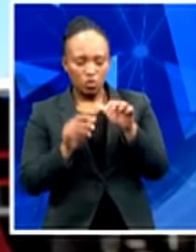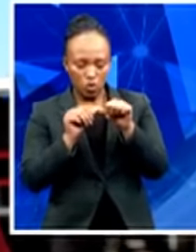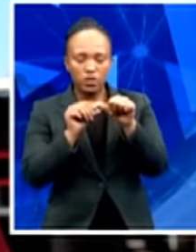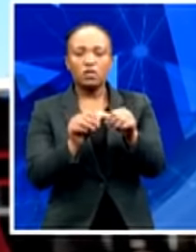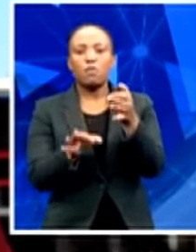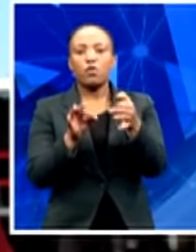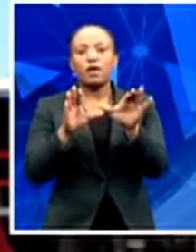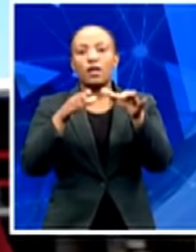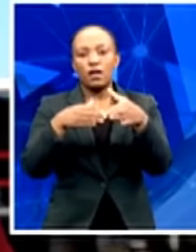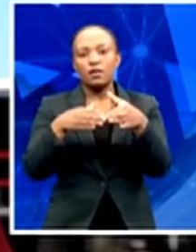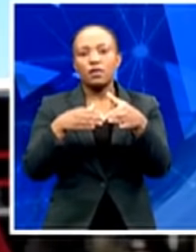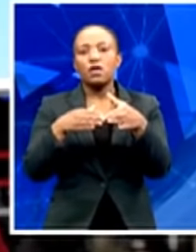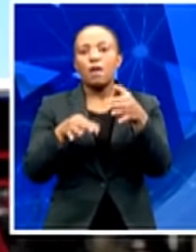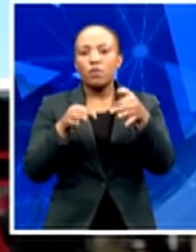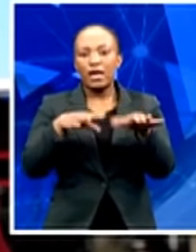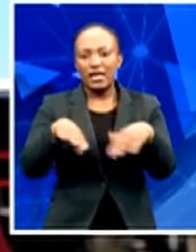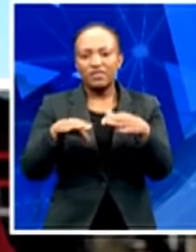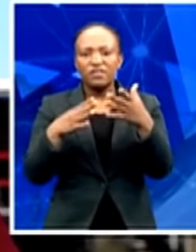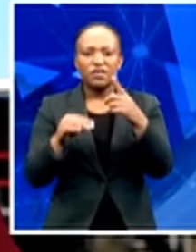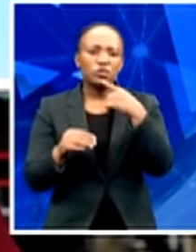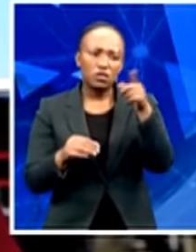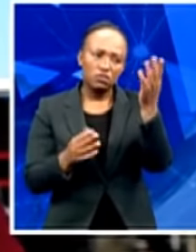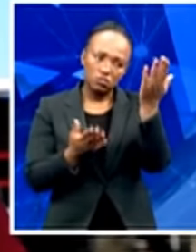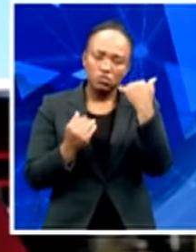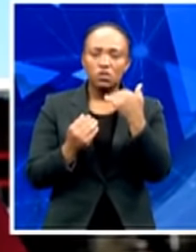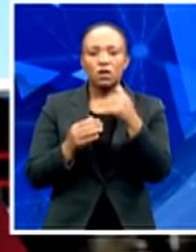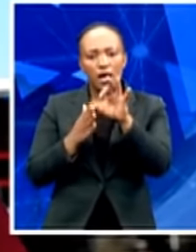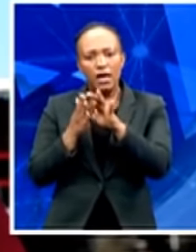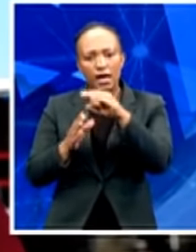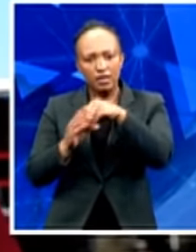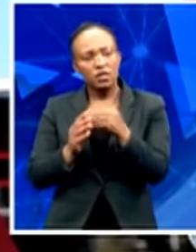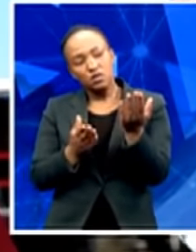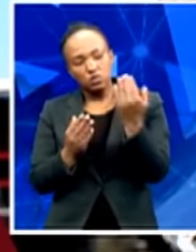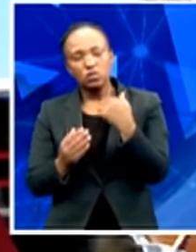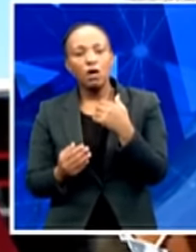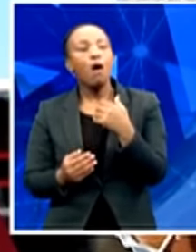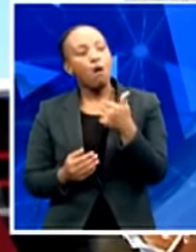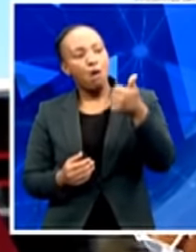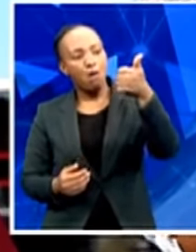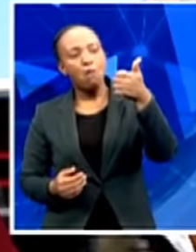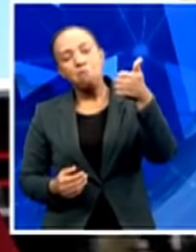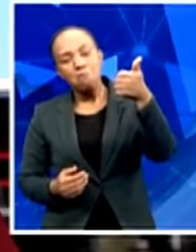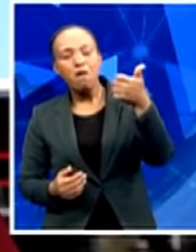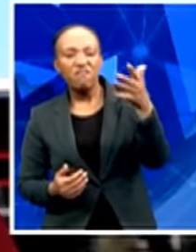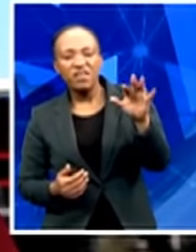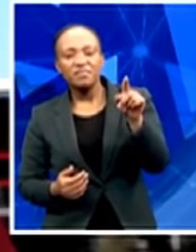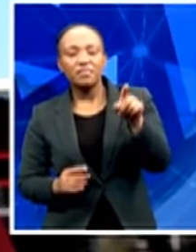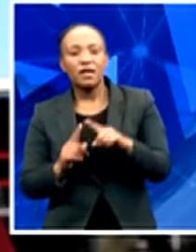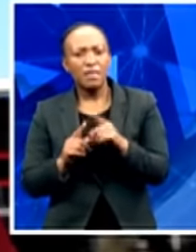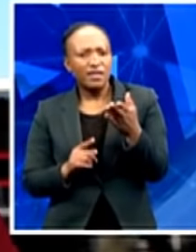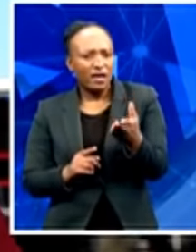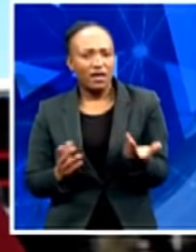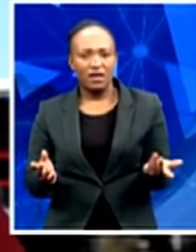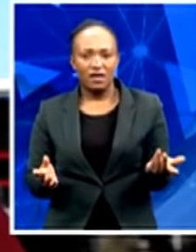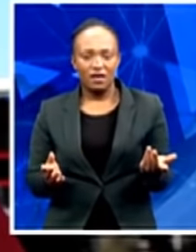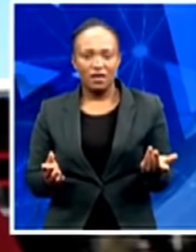let's go to elections. Even when we say to him, it's not scientifically correct. The evidence is there. The country is on stage three. How do you force to go to